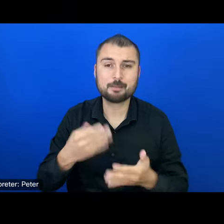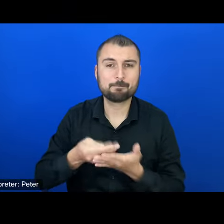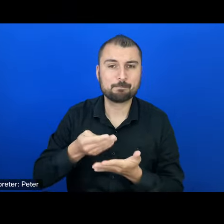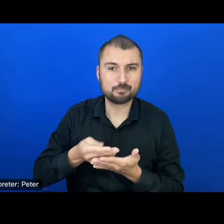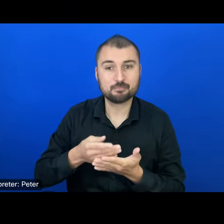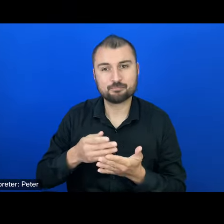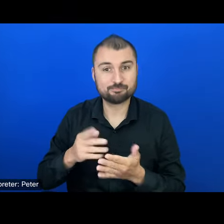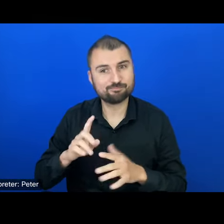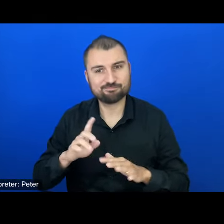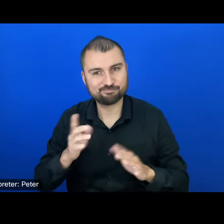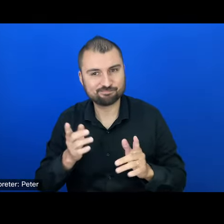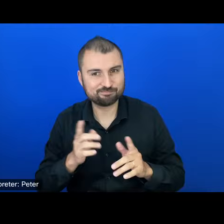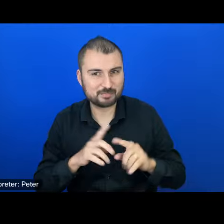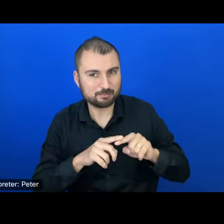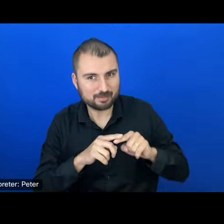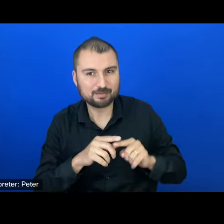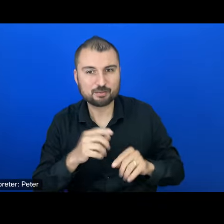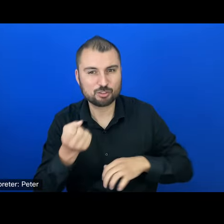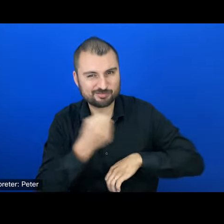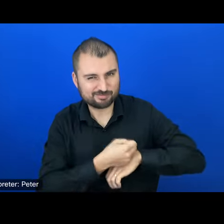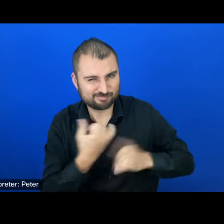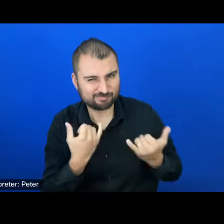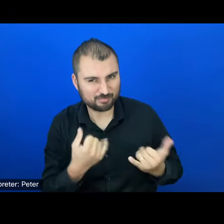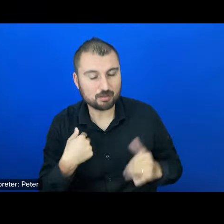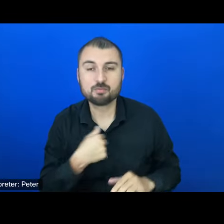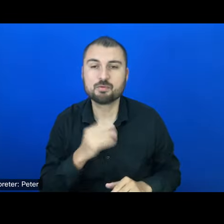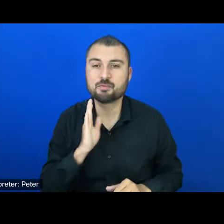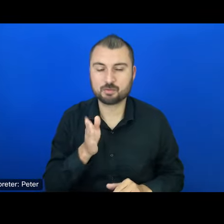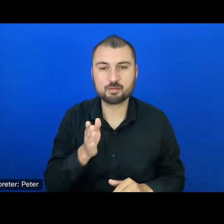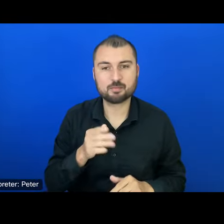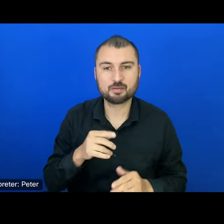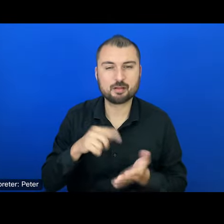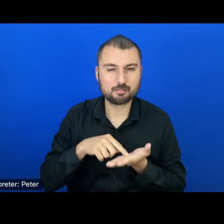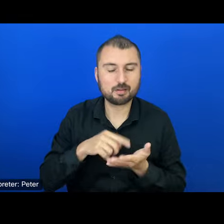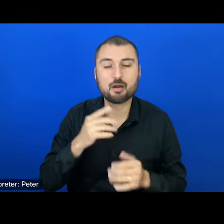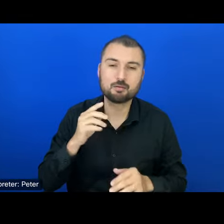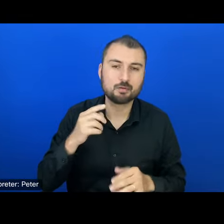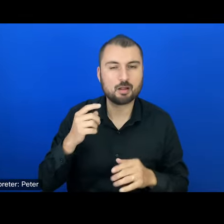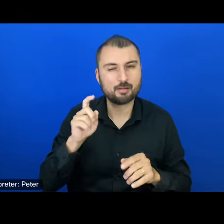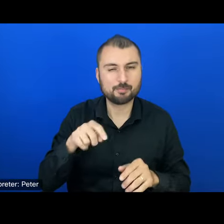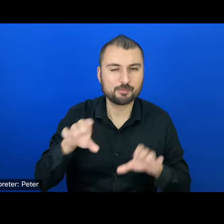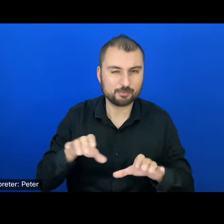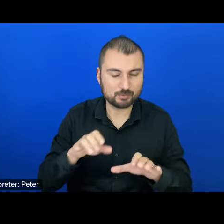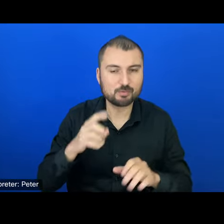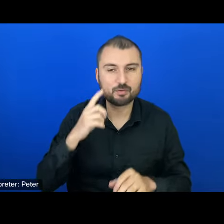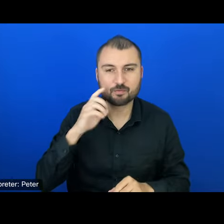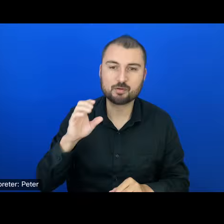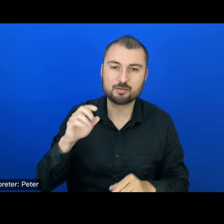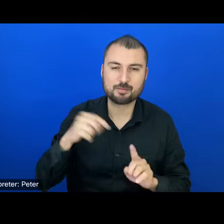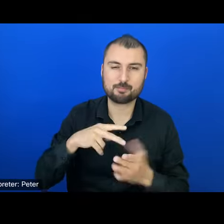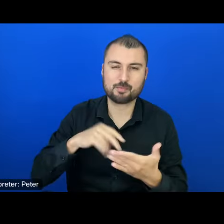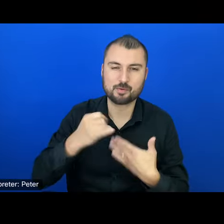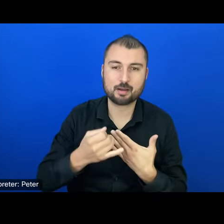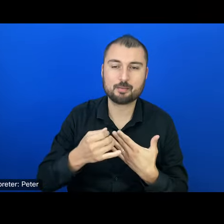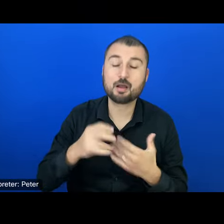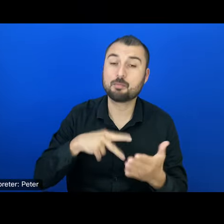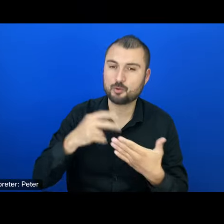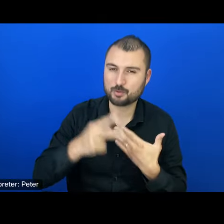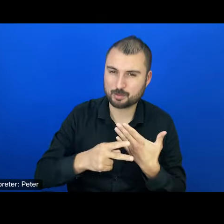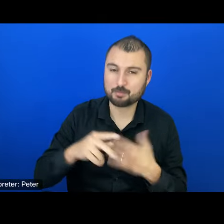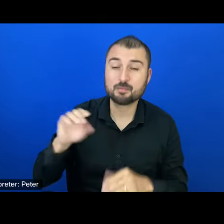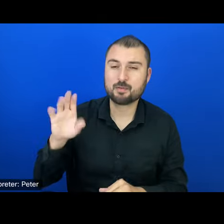the shutdown right now, which should be obligated or scheduled to be obligated on 1 October for this program. And I've been told that from the National